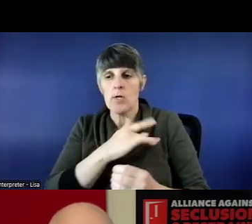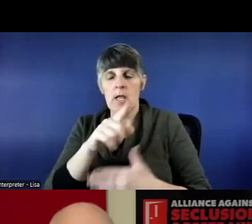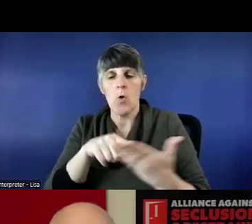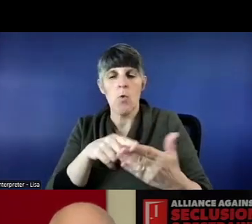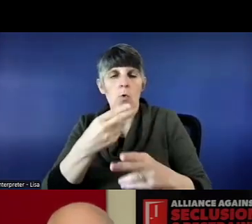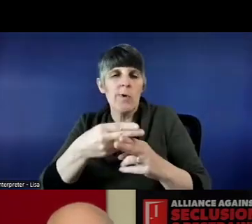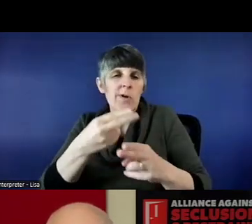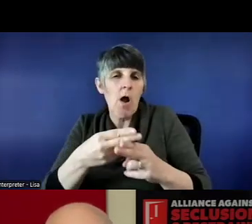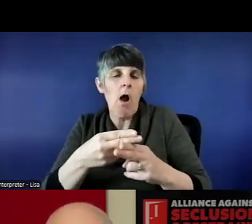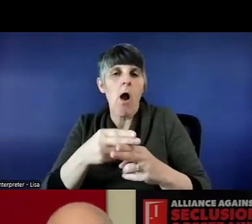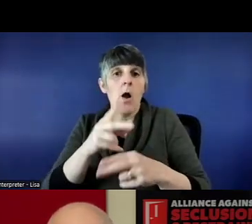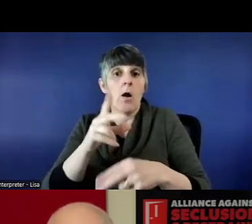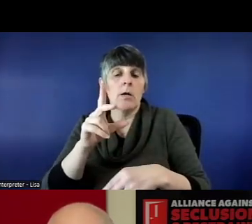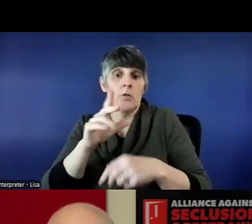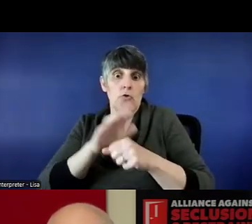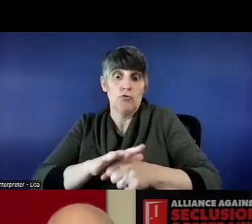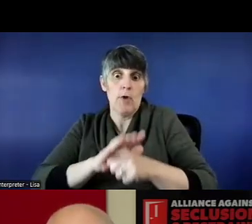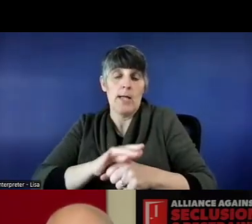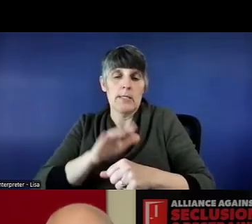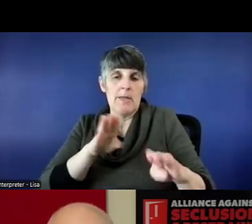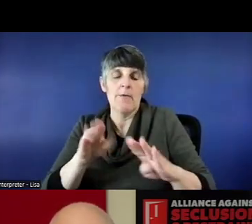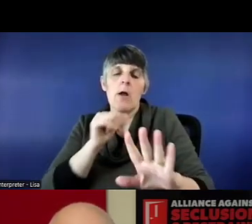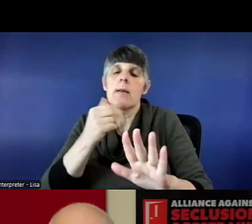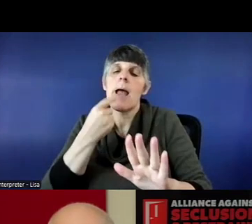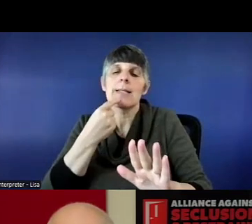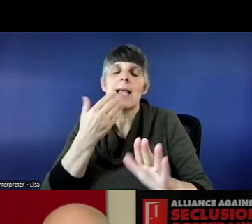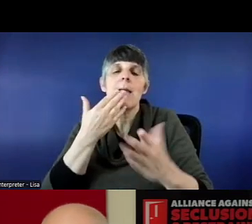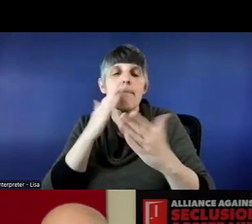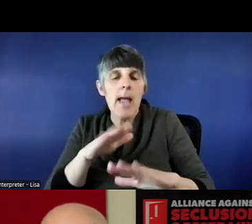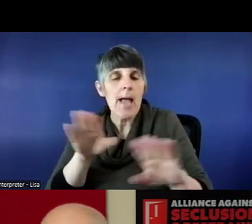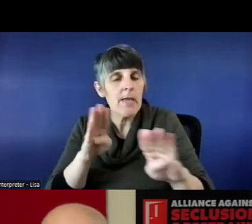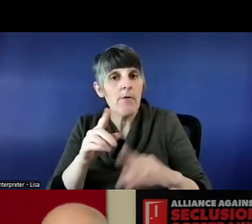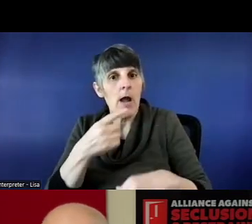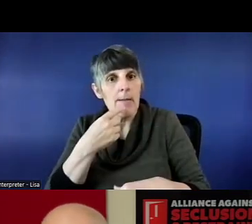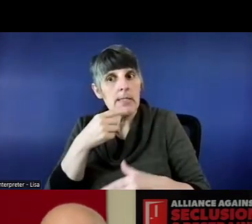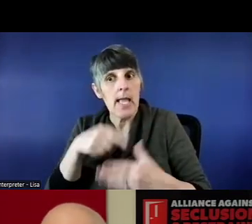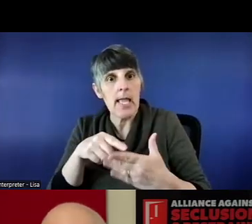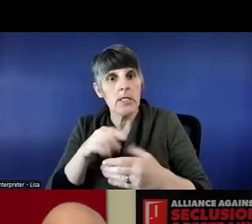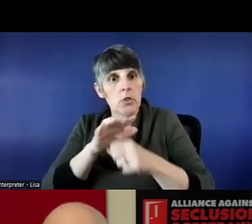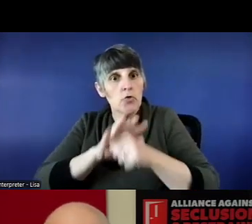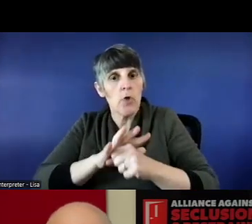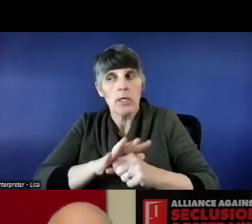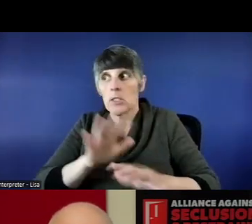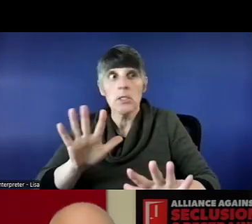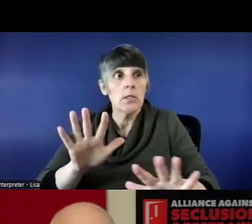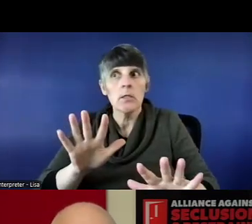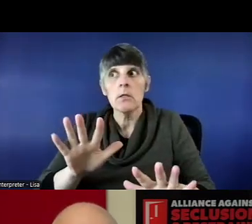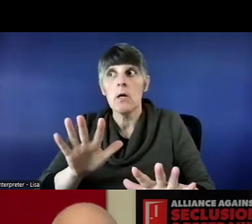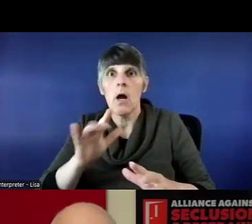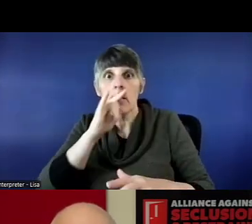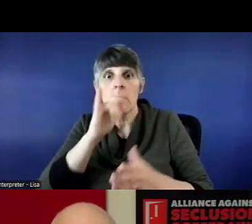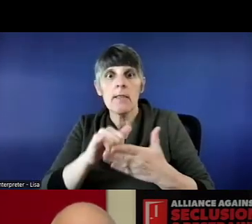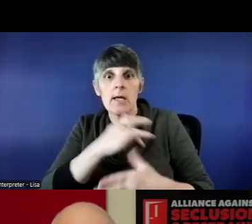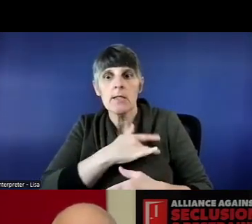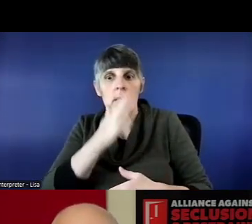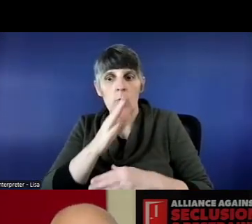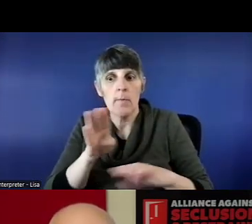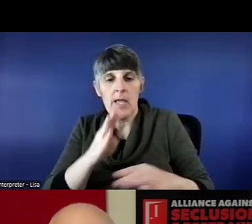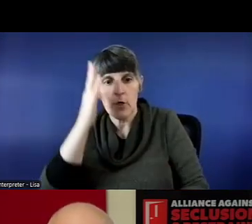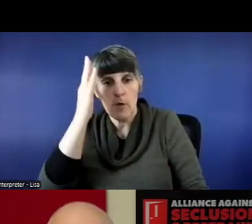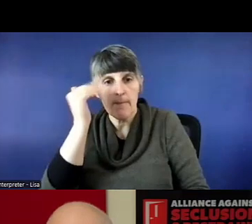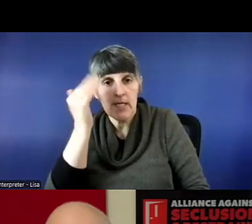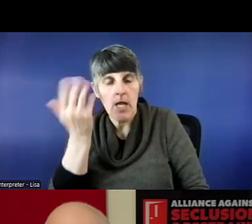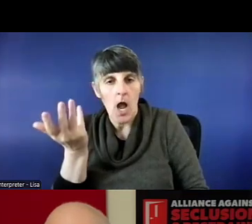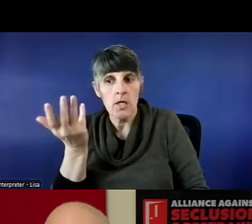term kind of distress behavior. I'm not saying misbehavior, bad behavior. I'm saying distress behavior. It's a child that is likely to have behavior